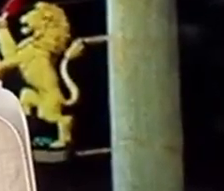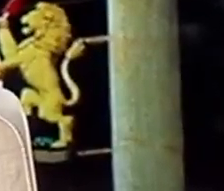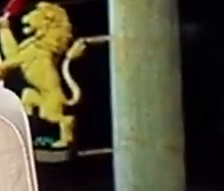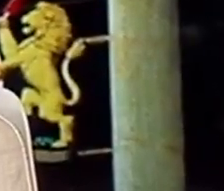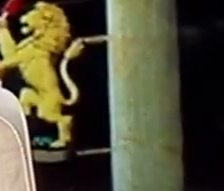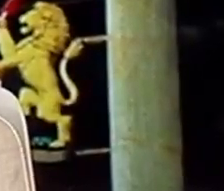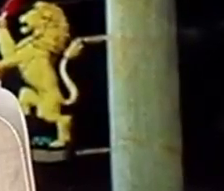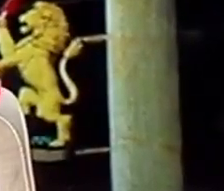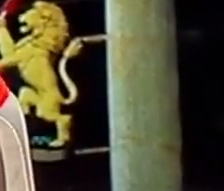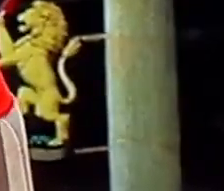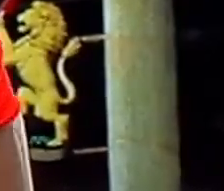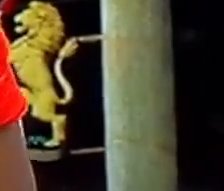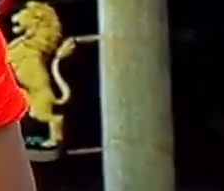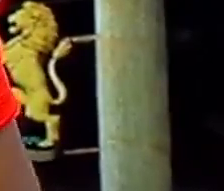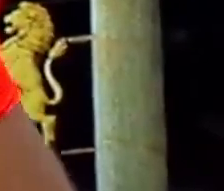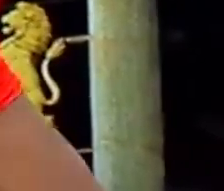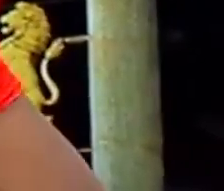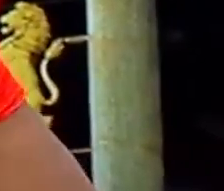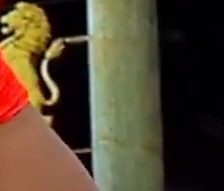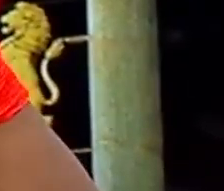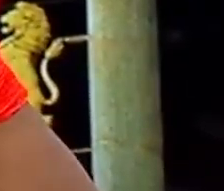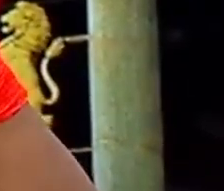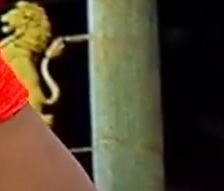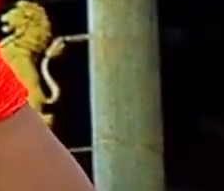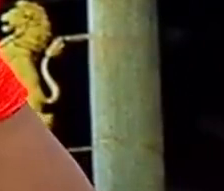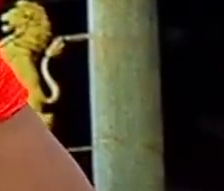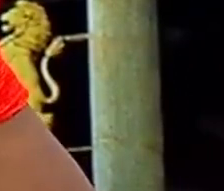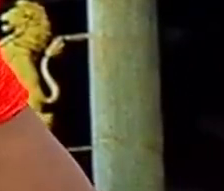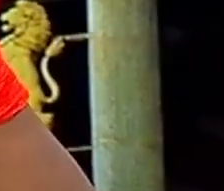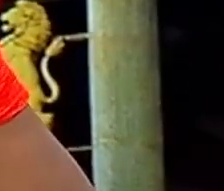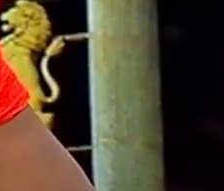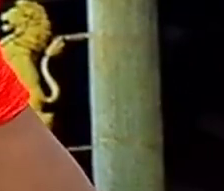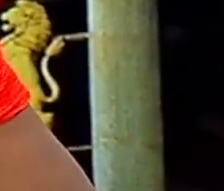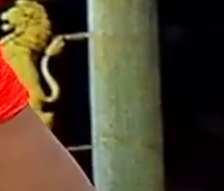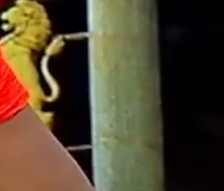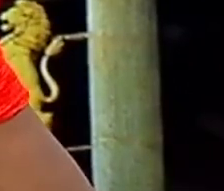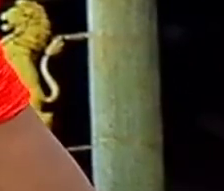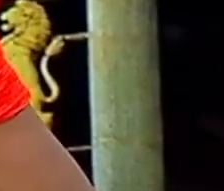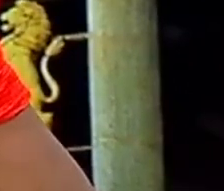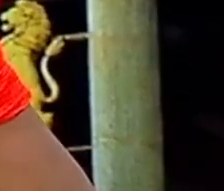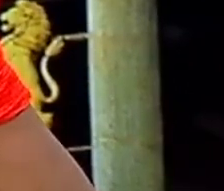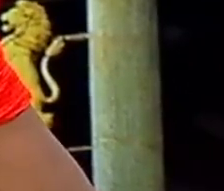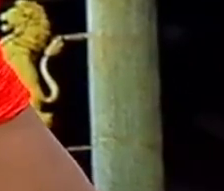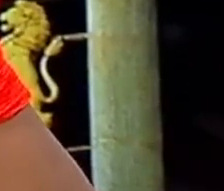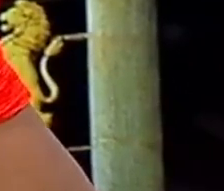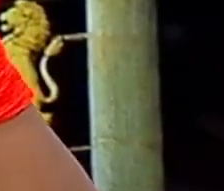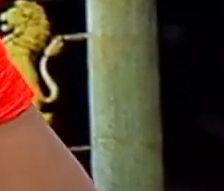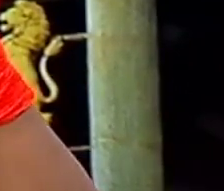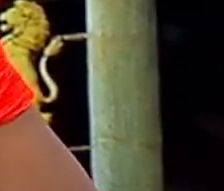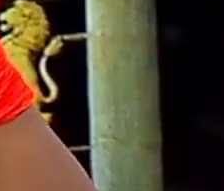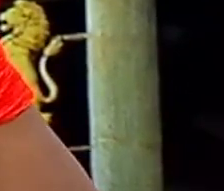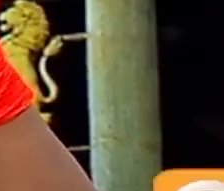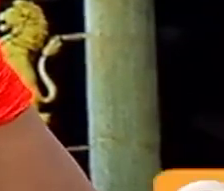The year 2020 will go down as one for the books, but among the lessons I have learned are centered around